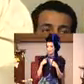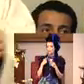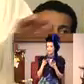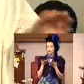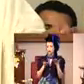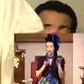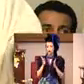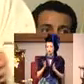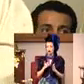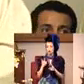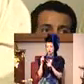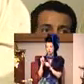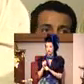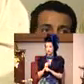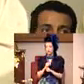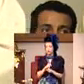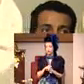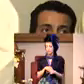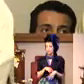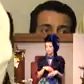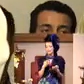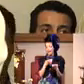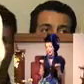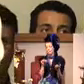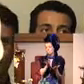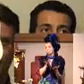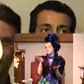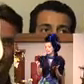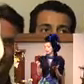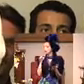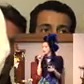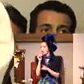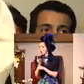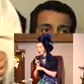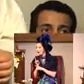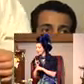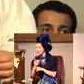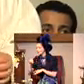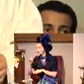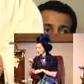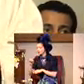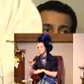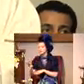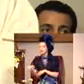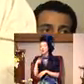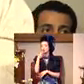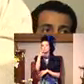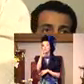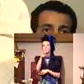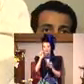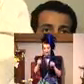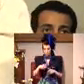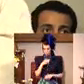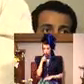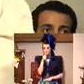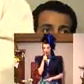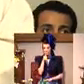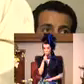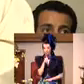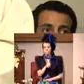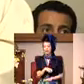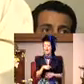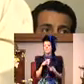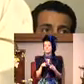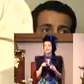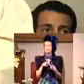our tradition to take the elements, dip in a non-alcoholic grape juice, place it upon your tongue, or you may take and dip and receive yourself, and then we offer a